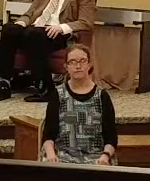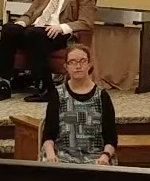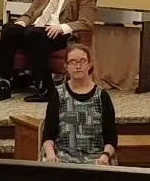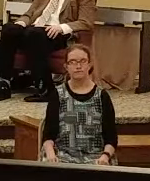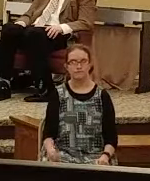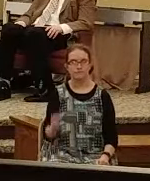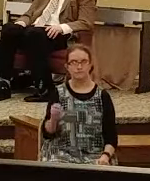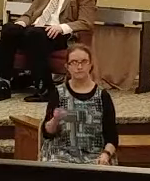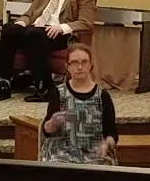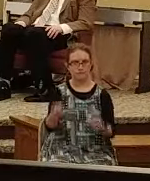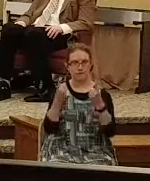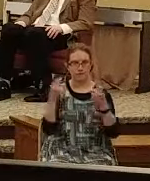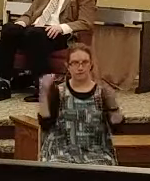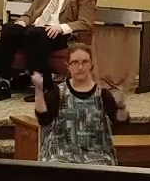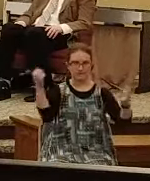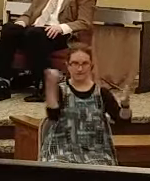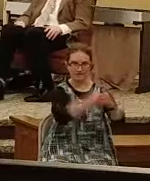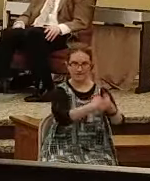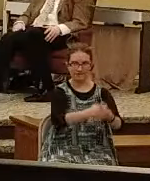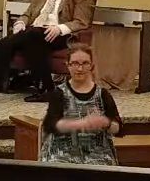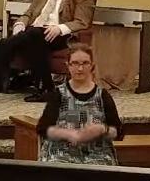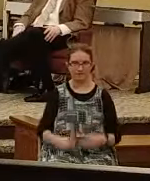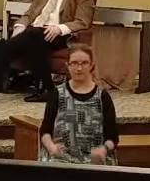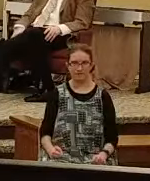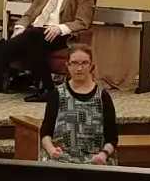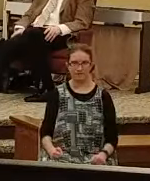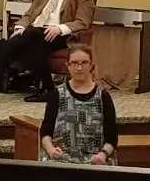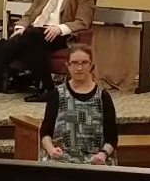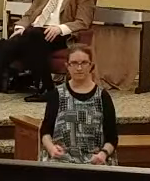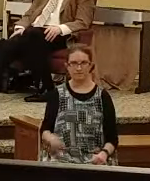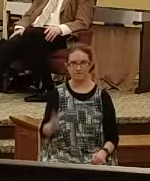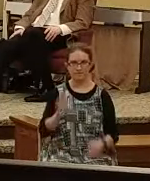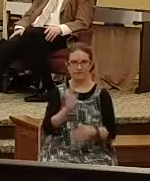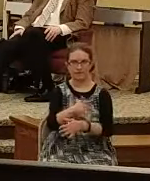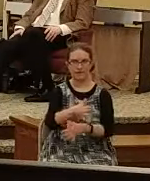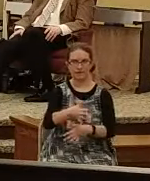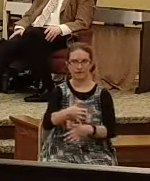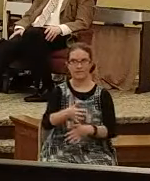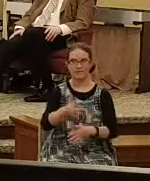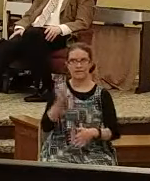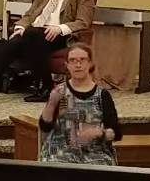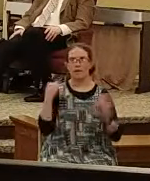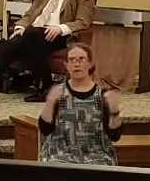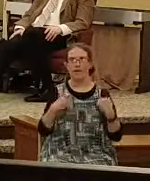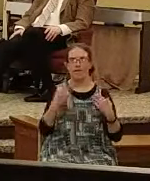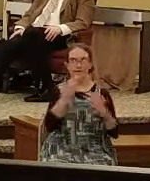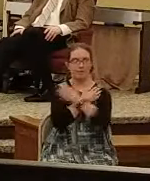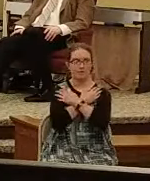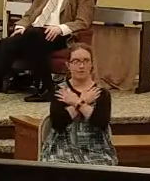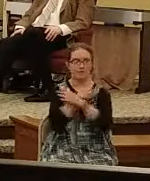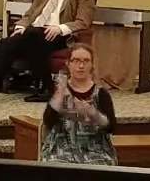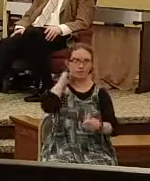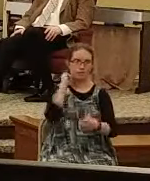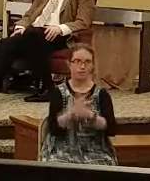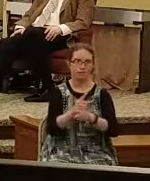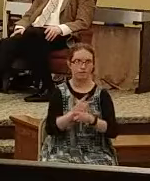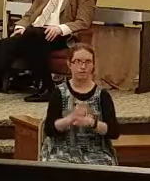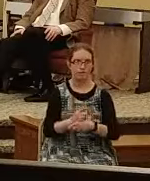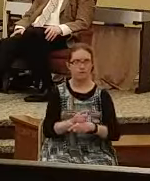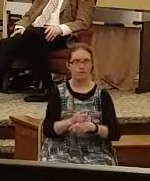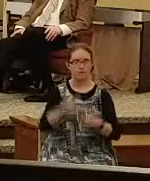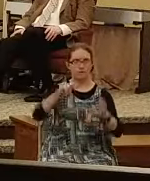So he comes attacking. Amen. Next, we have on the breastplate of righteousness.